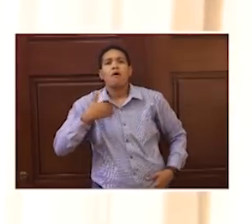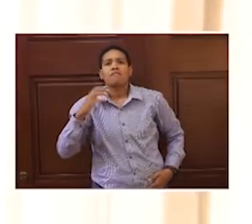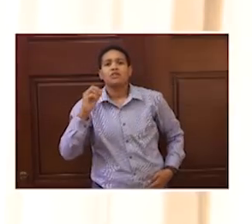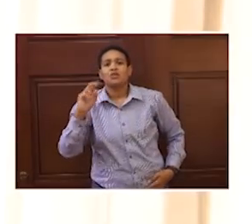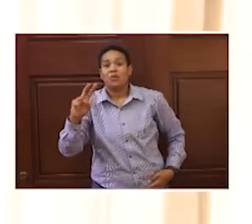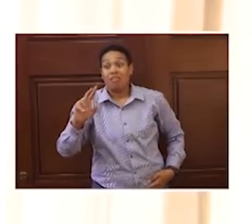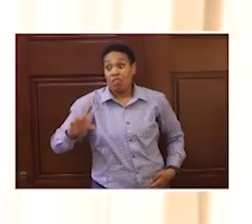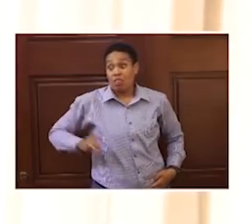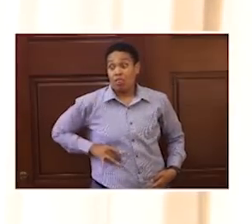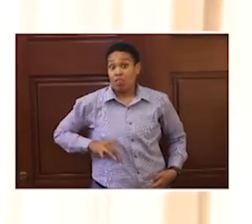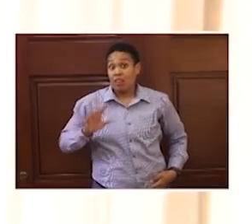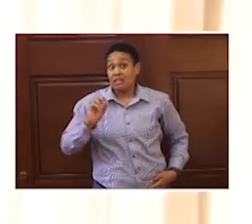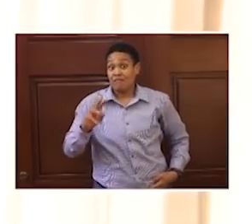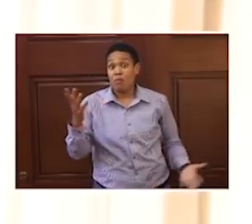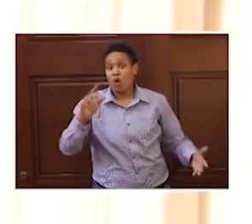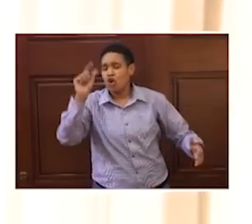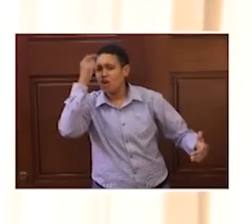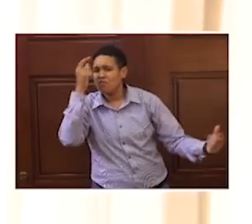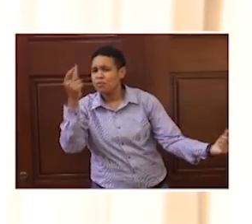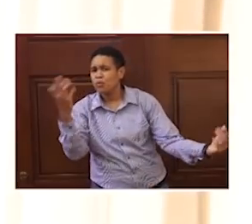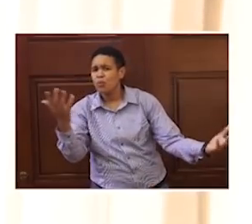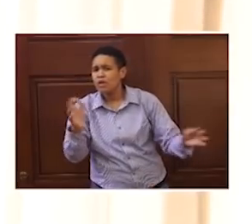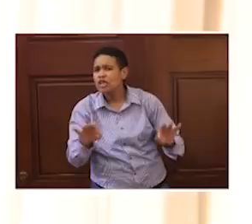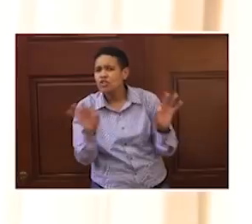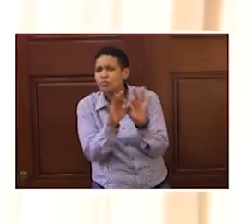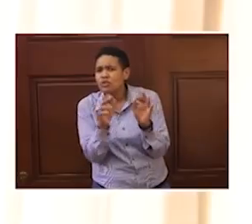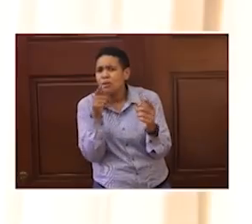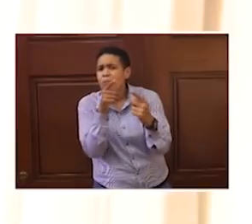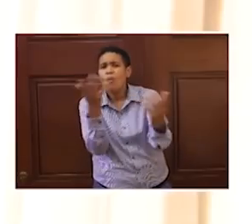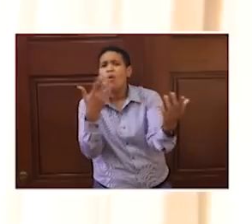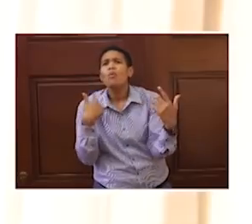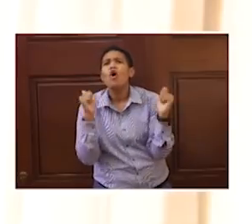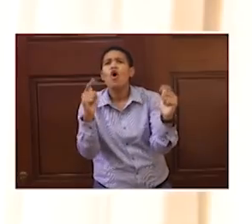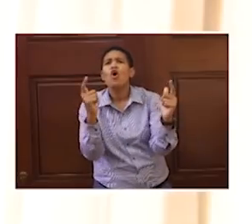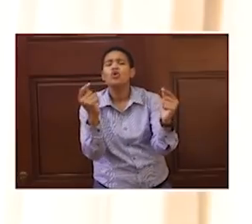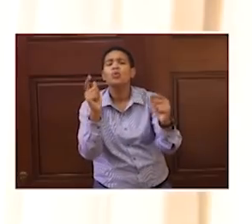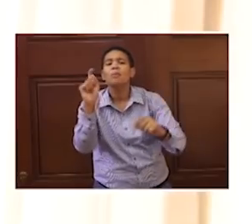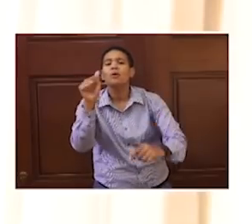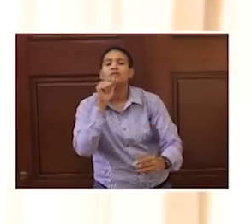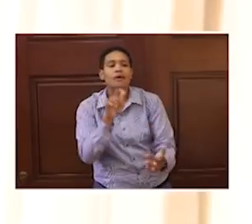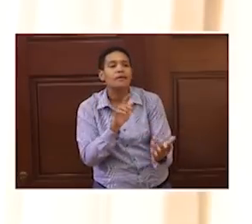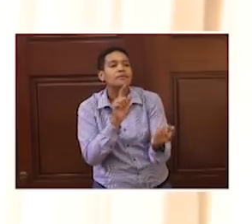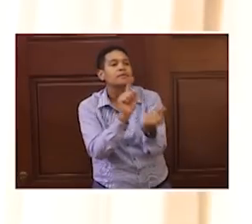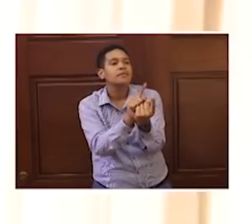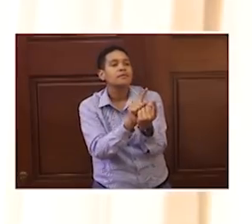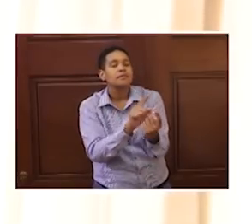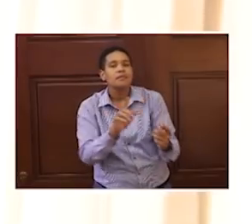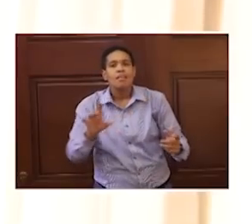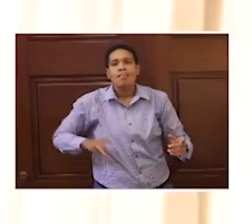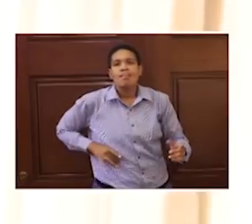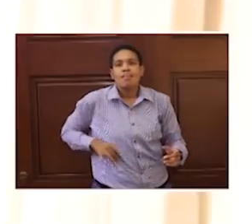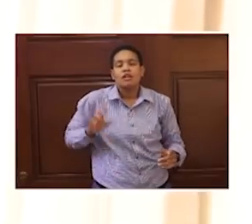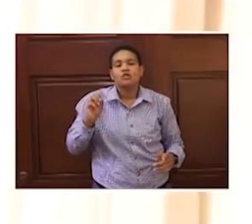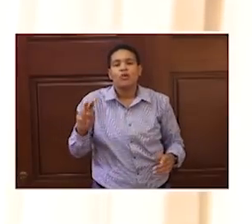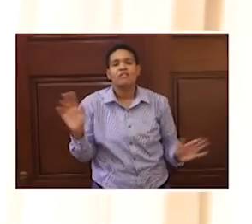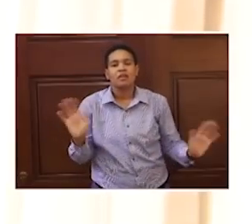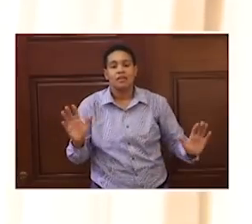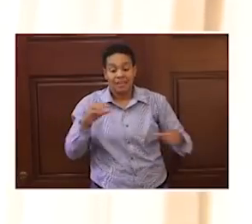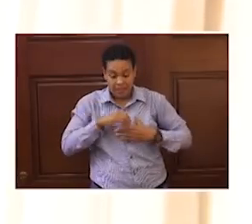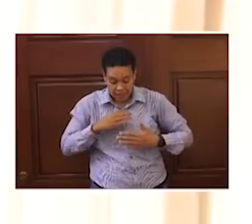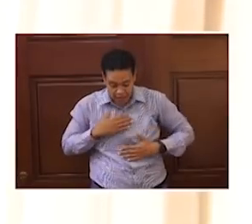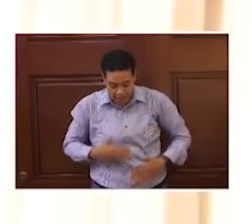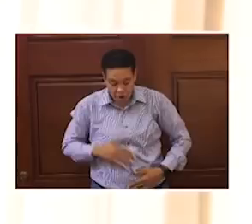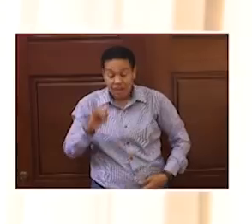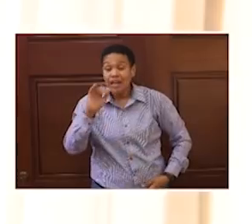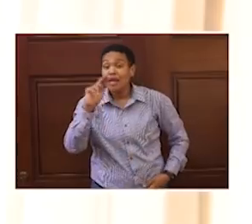critical point of what you're doing, what the government is doing, what all of us are preaching, they must not come in contact. In the body, the immune system